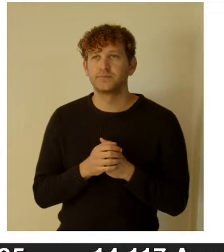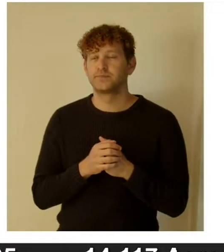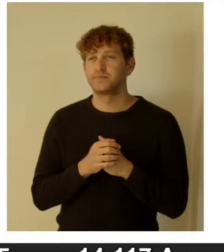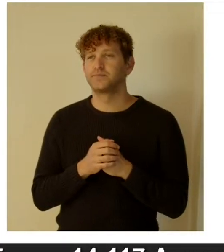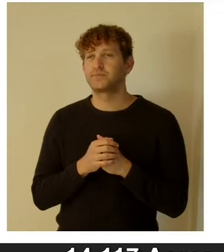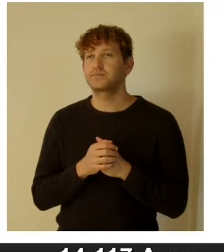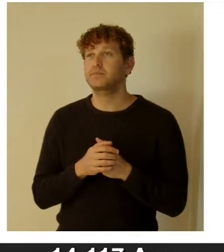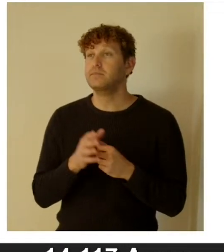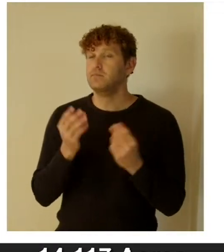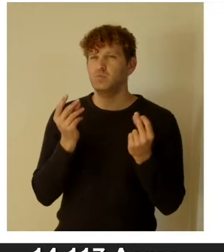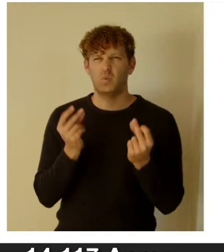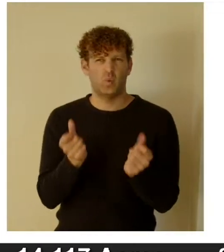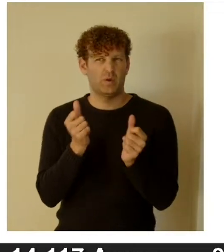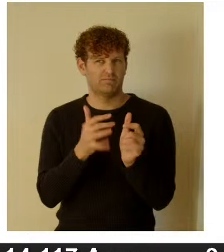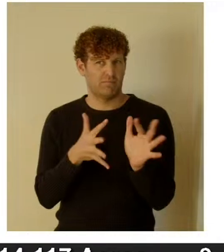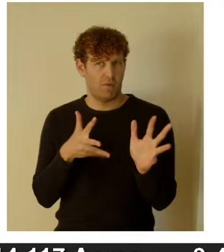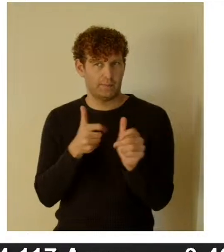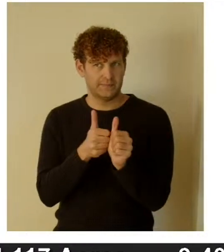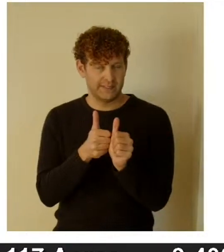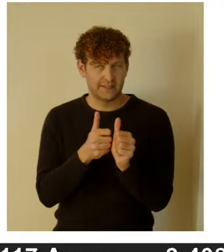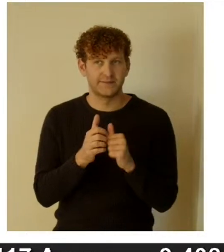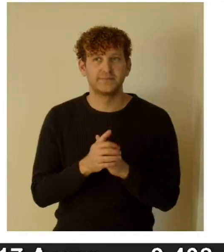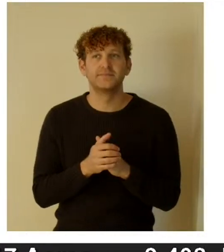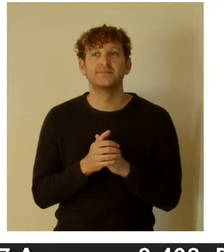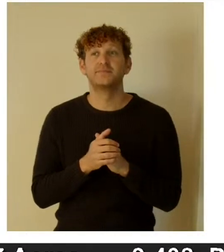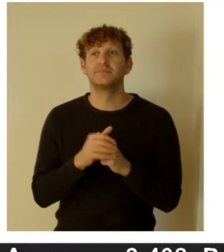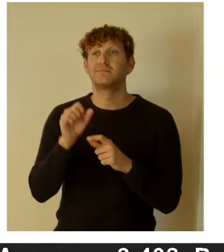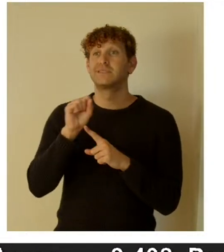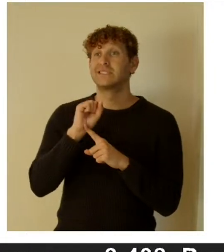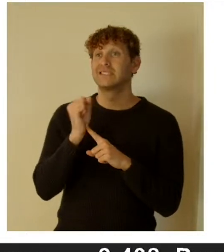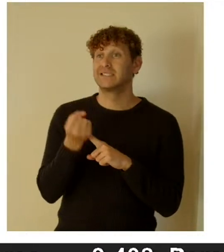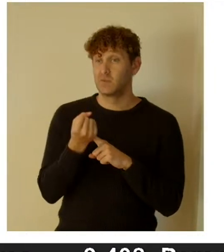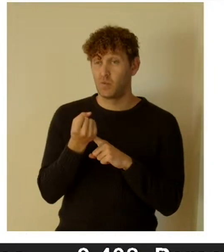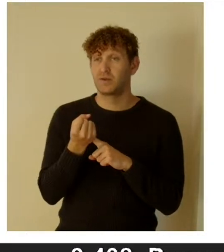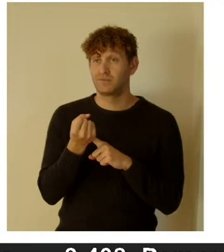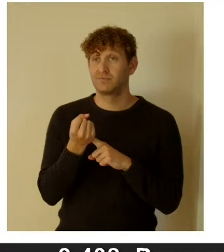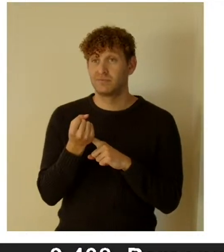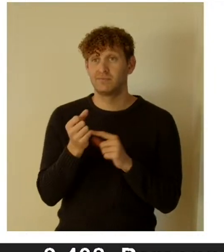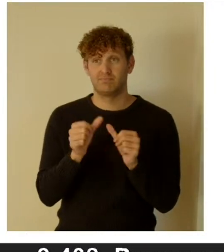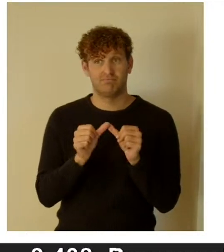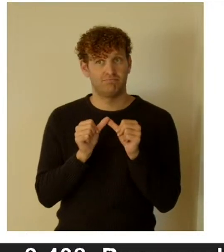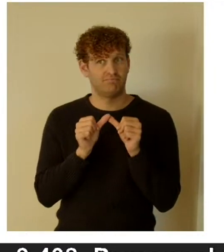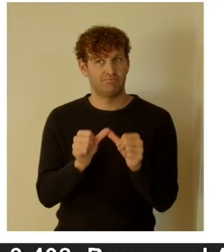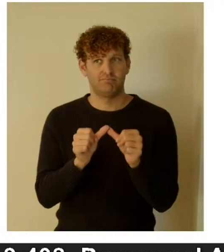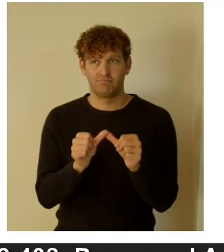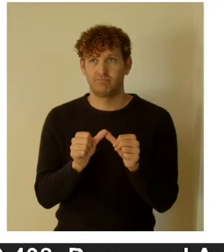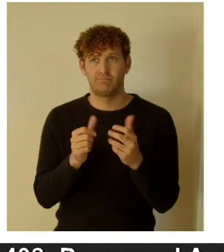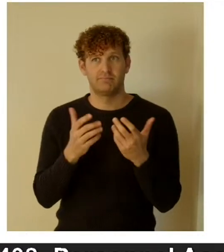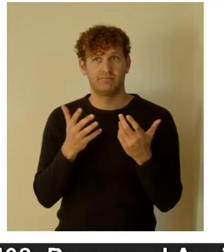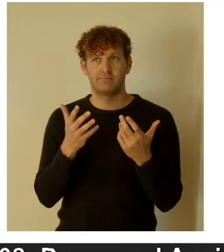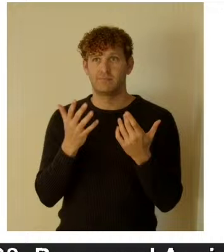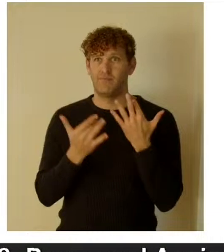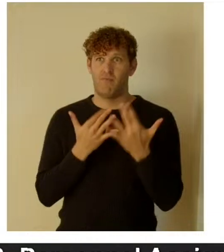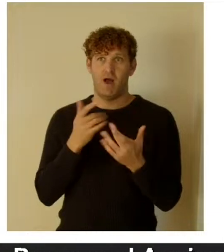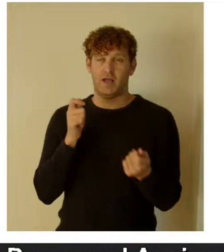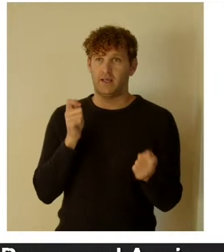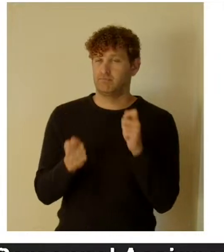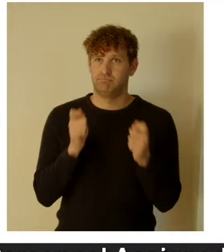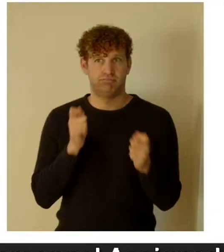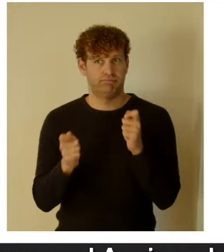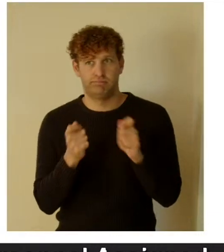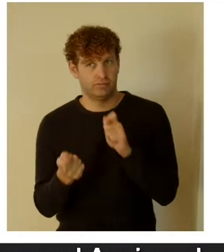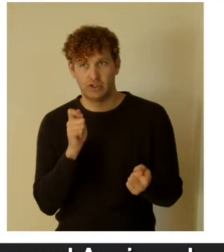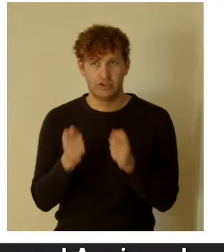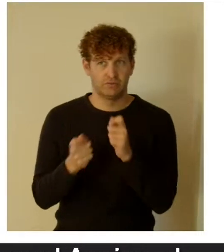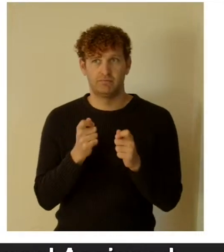update. So the situation continues. It's very dynamic. The fires are still causing a